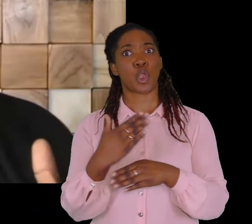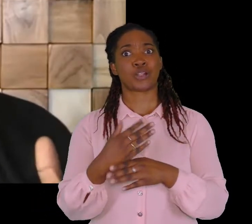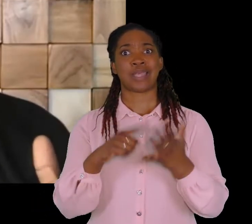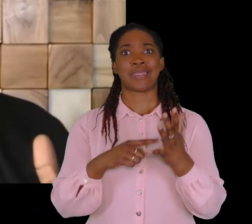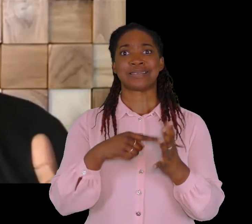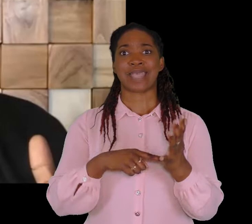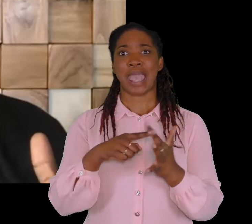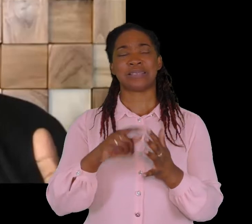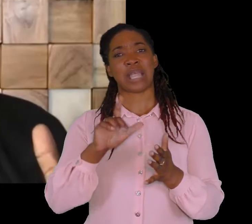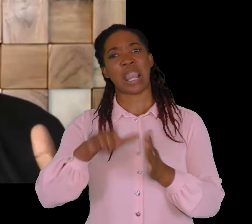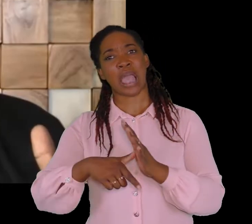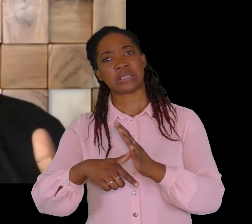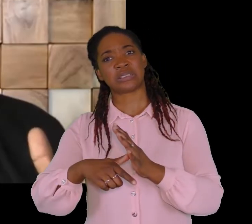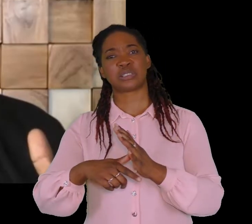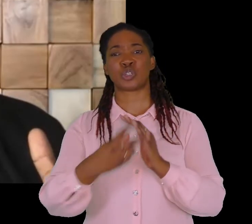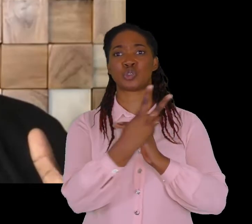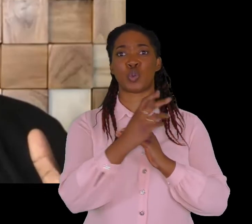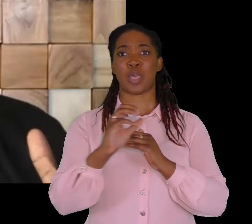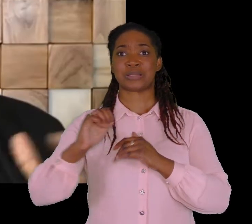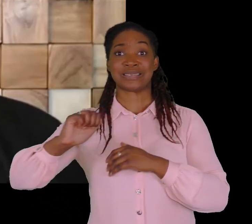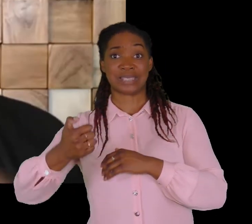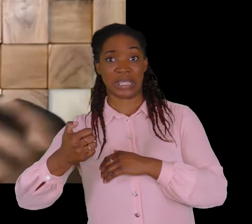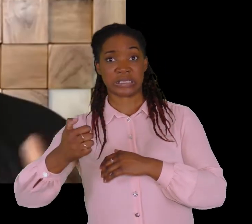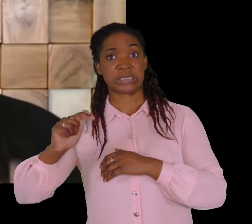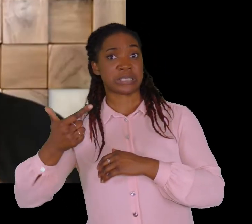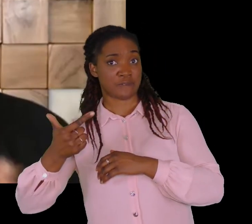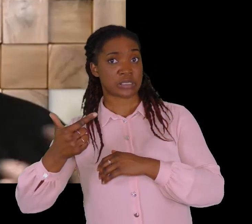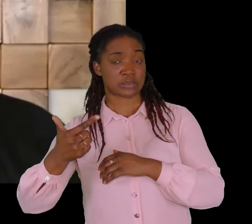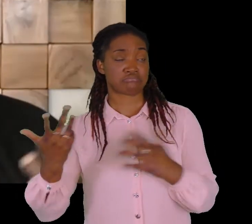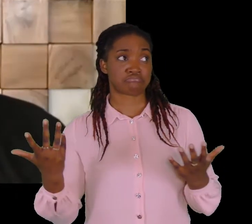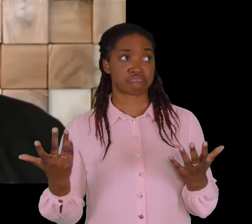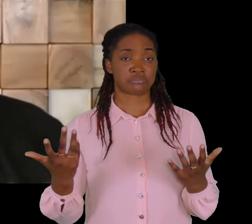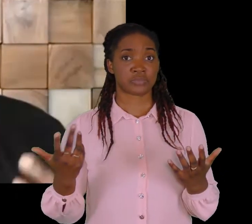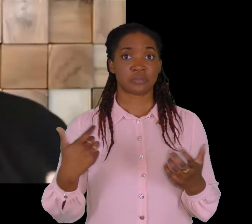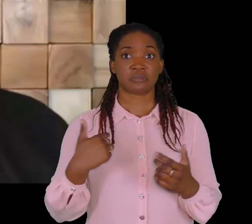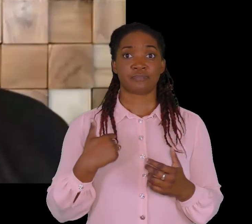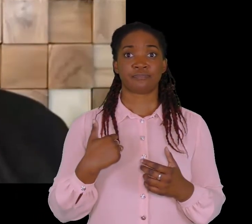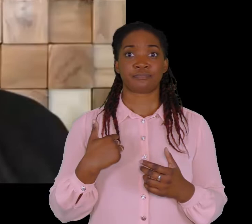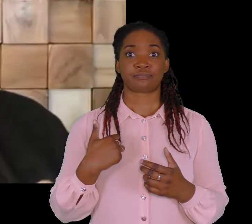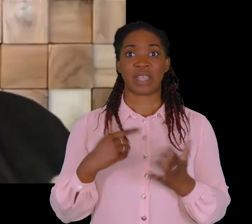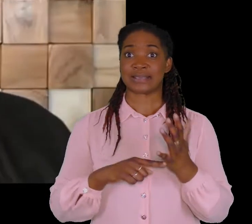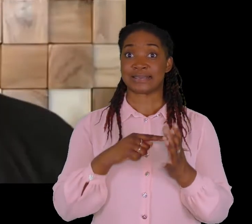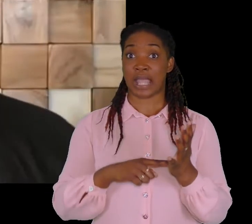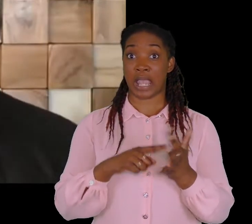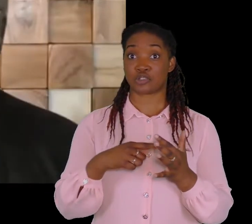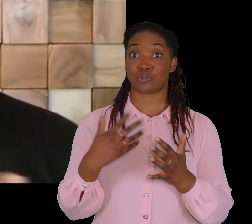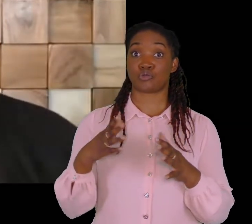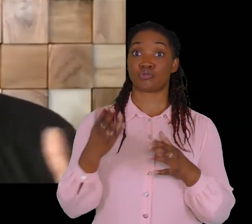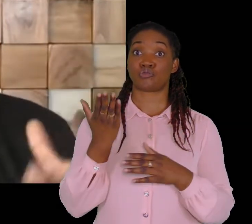2006, 2007, you know, Tate had recently adopted the term curator